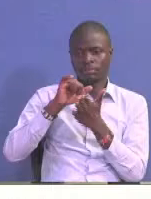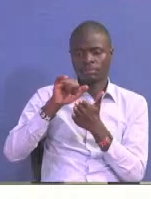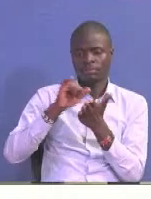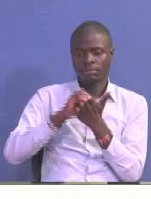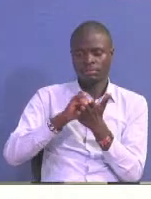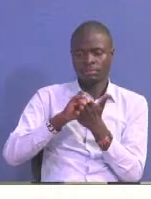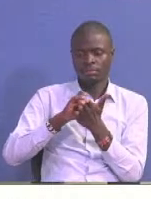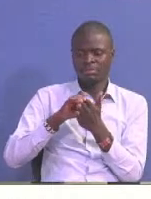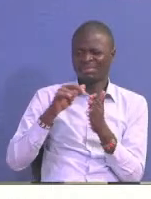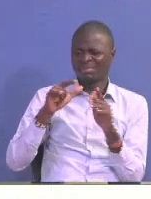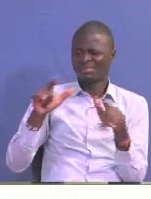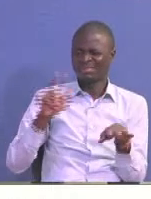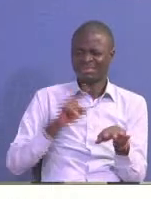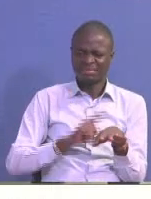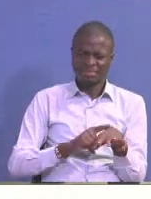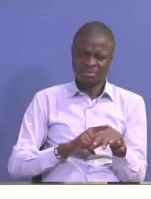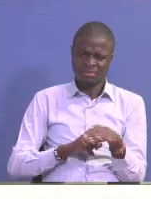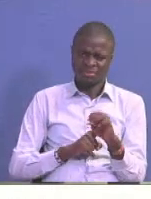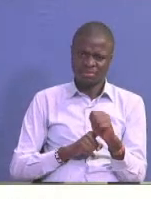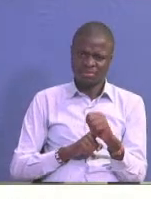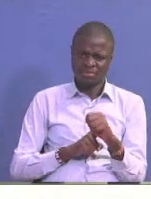for a long time,